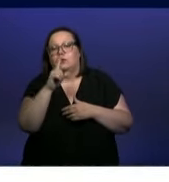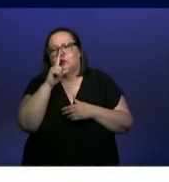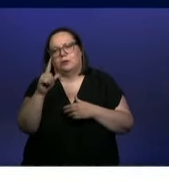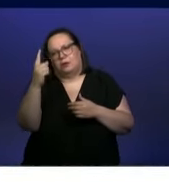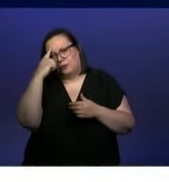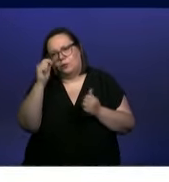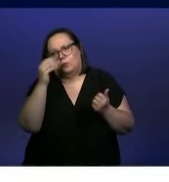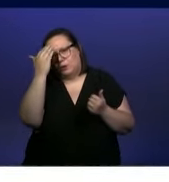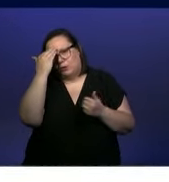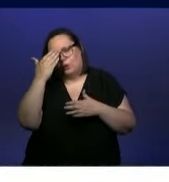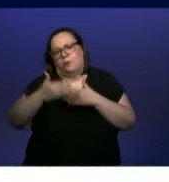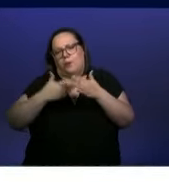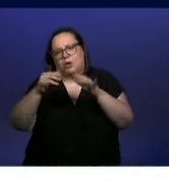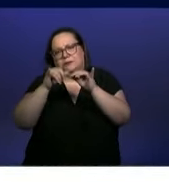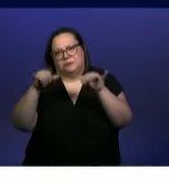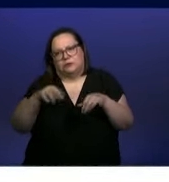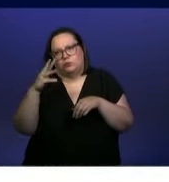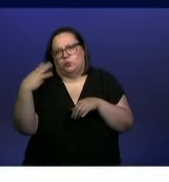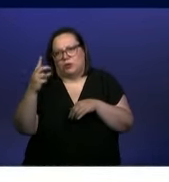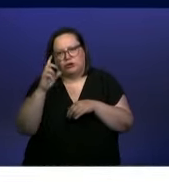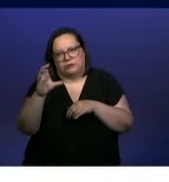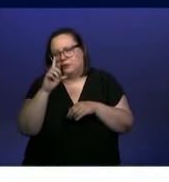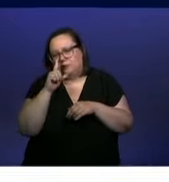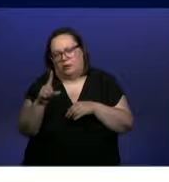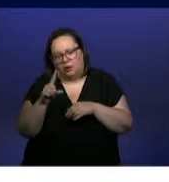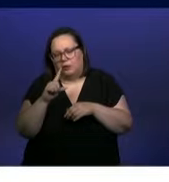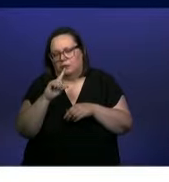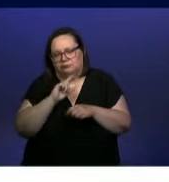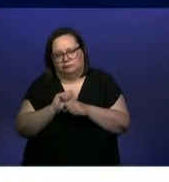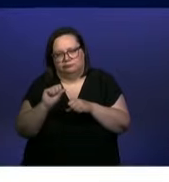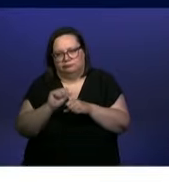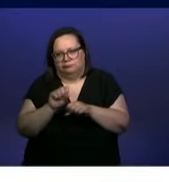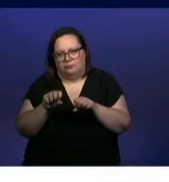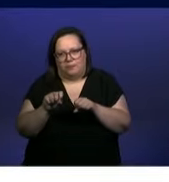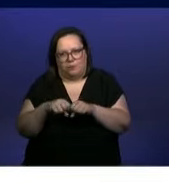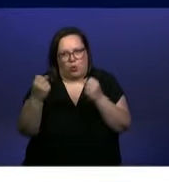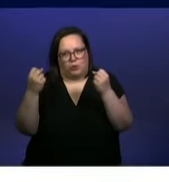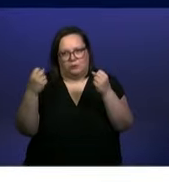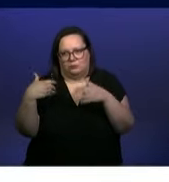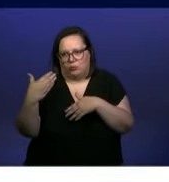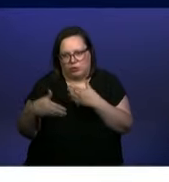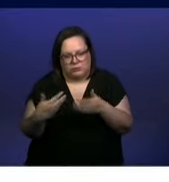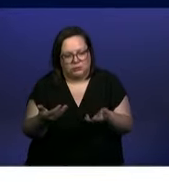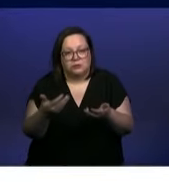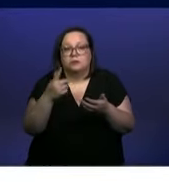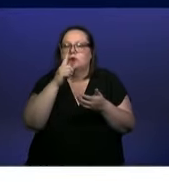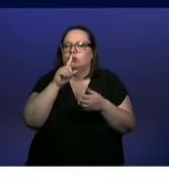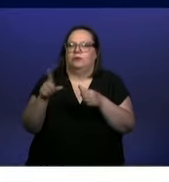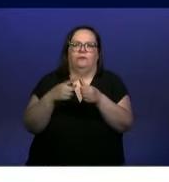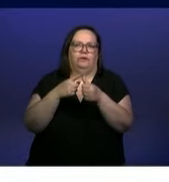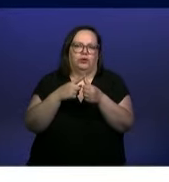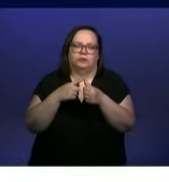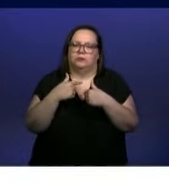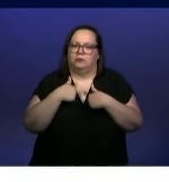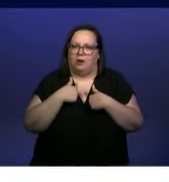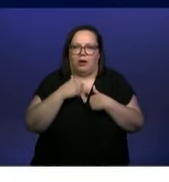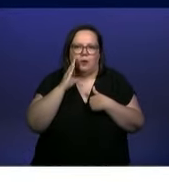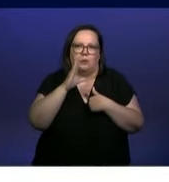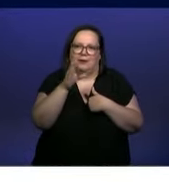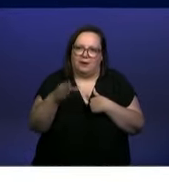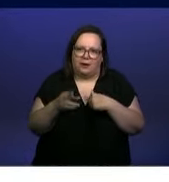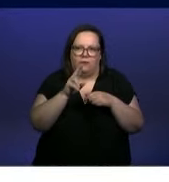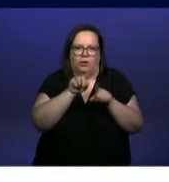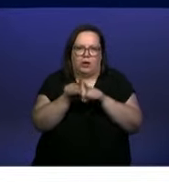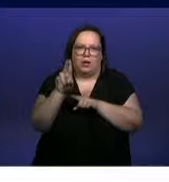in Washington, D.C. are fundamentally broken. And first and foremost, I would say that I would never, as a U.S. senator, vote for an